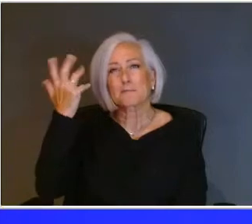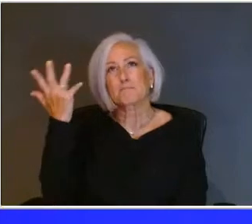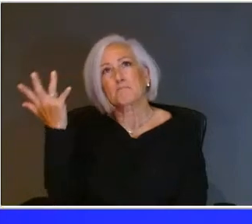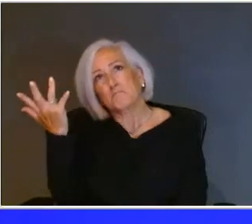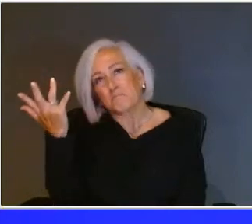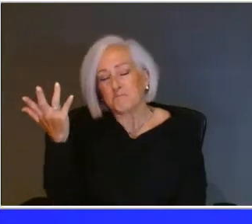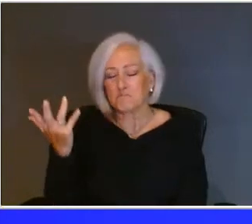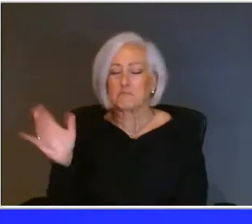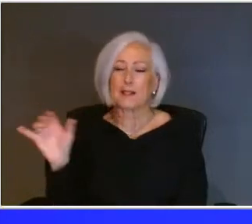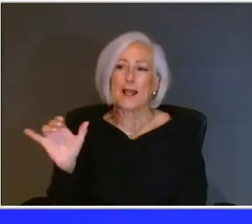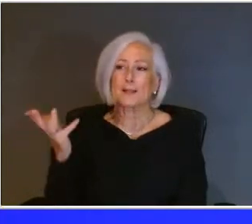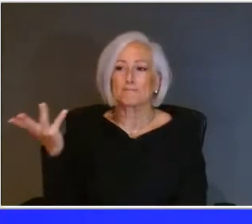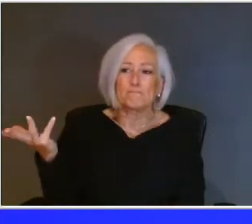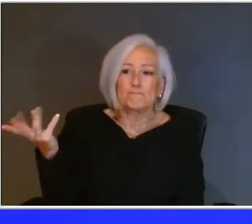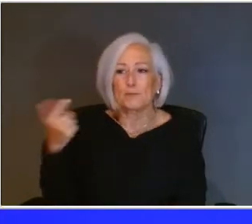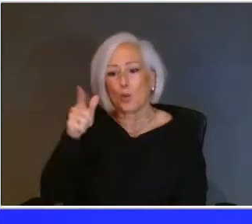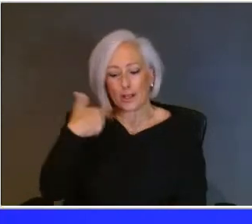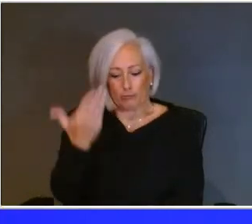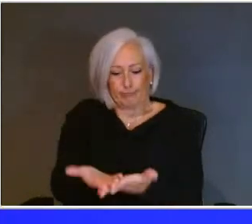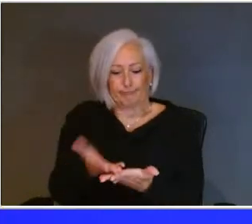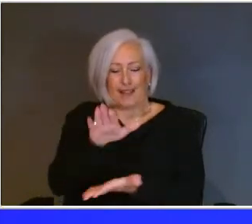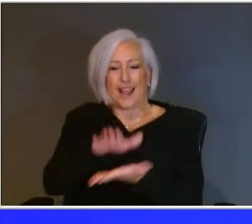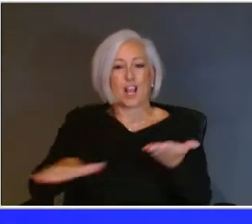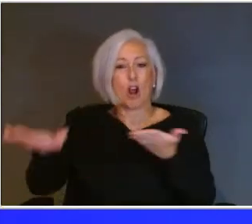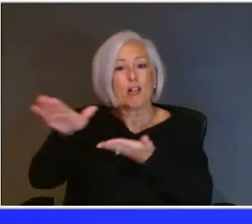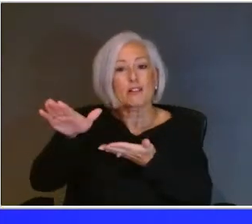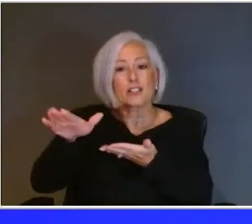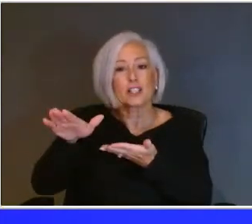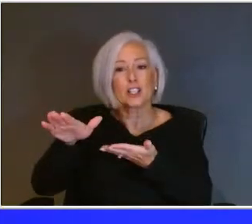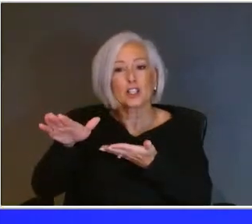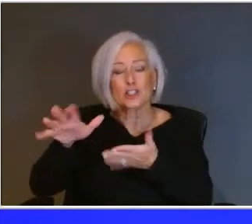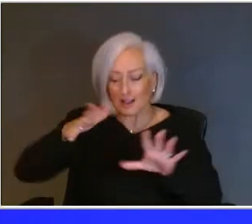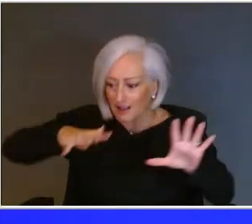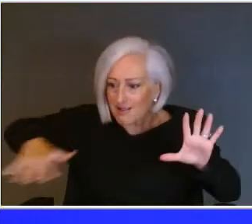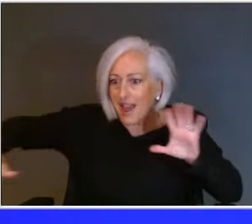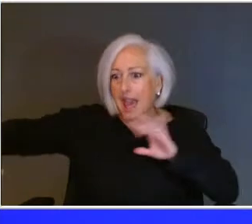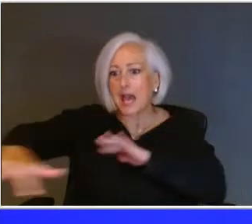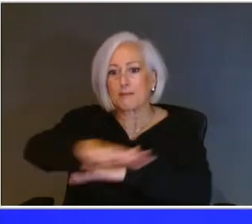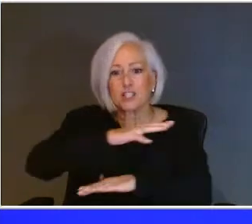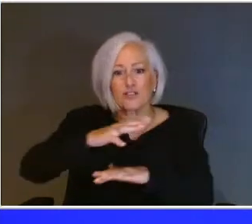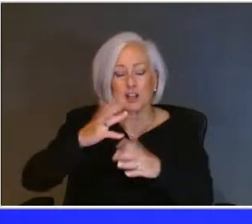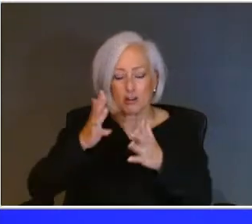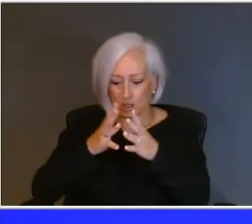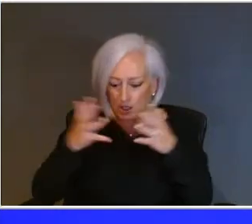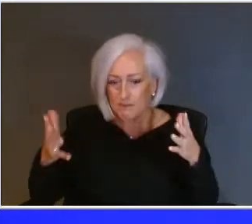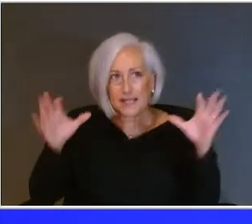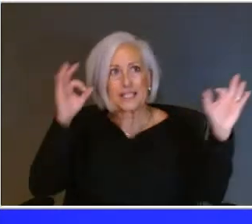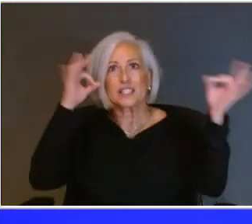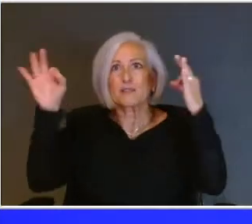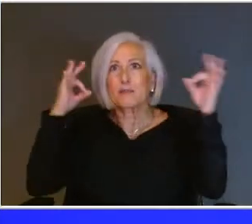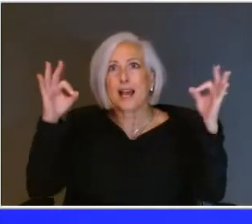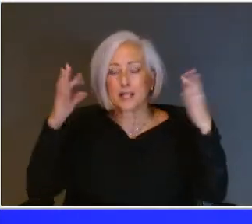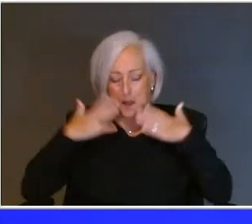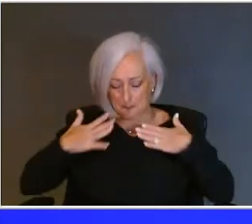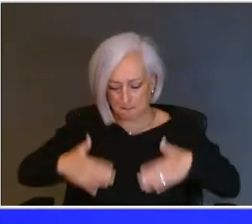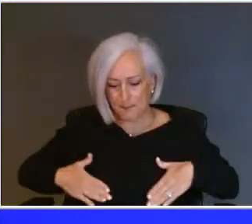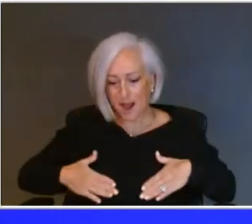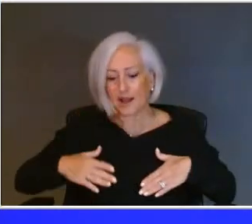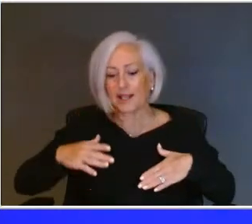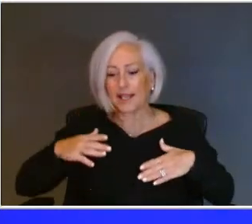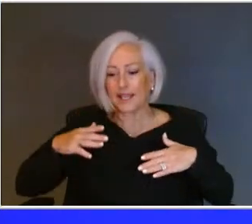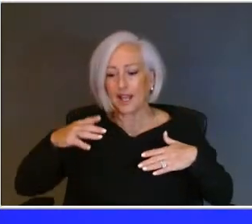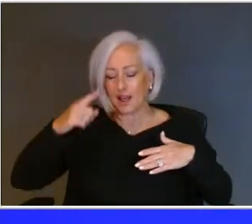when you get to college, the atmosphere, the distractions, the body image, all of that stuff is even greater than